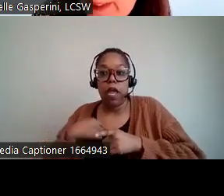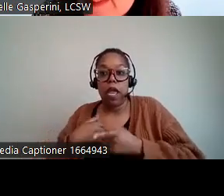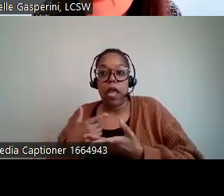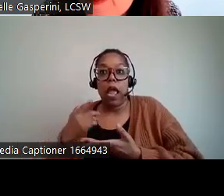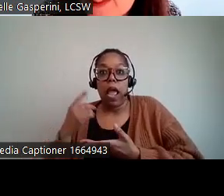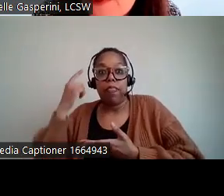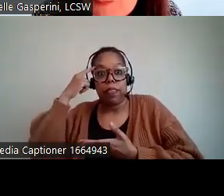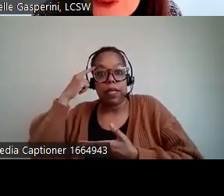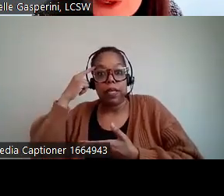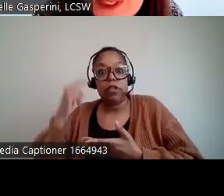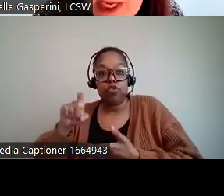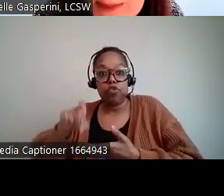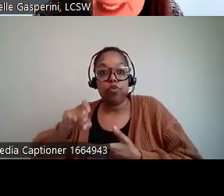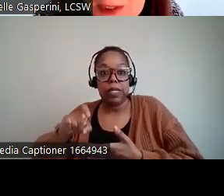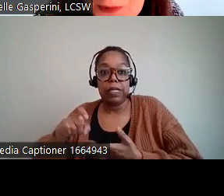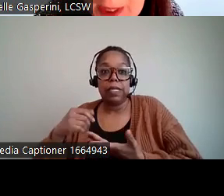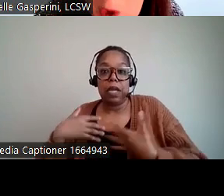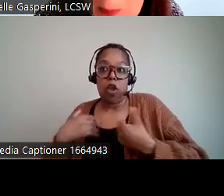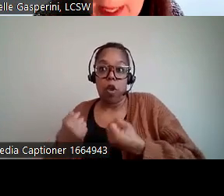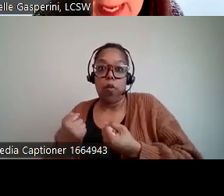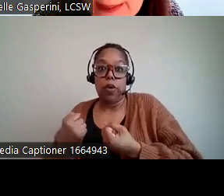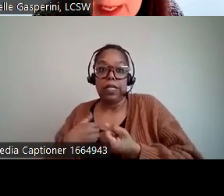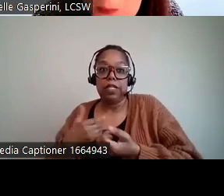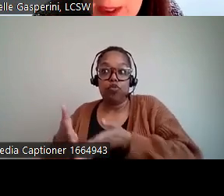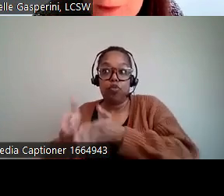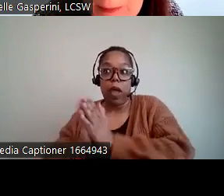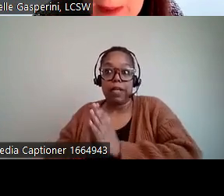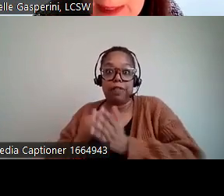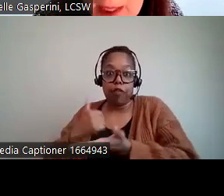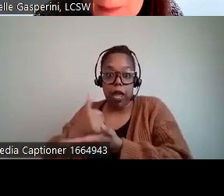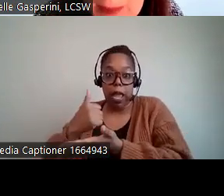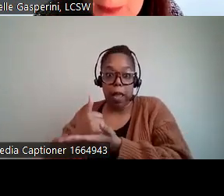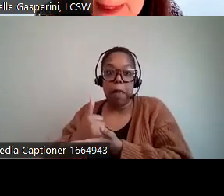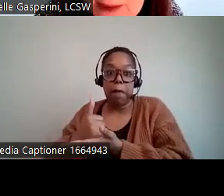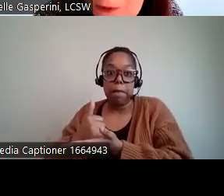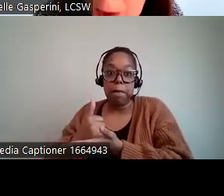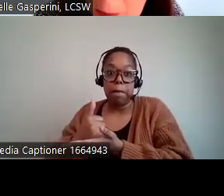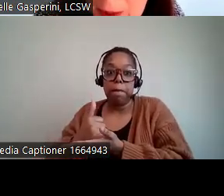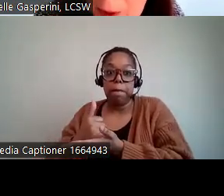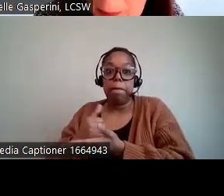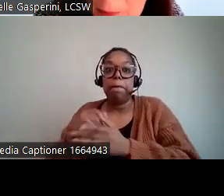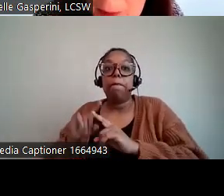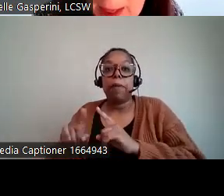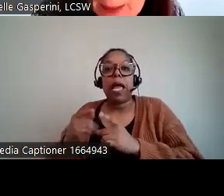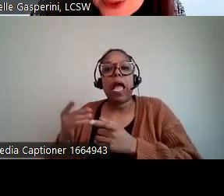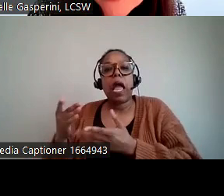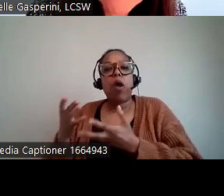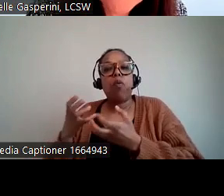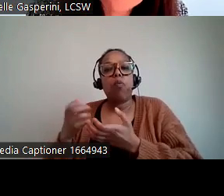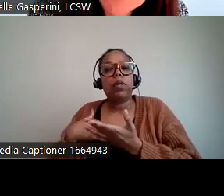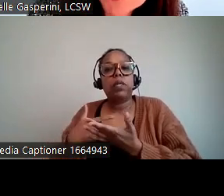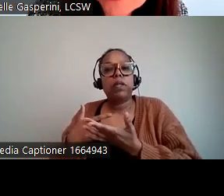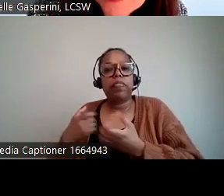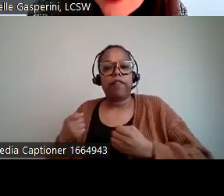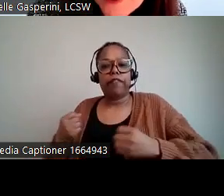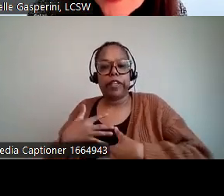call a 1877 number to ask for help. And I want families, I want to take the fear away from that process and